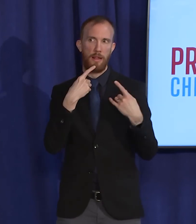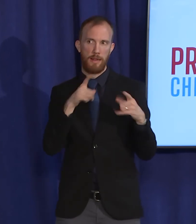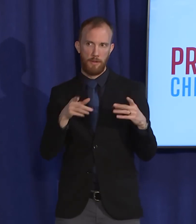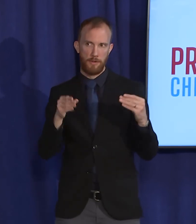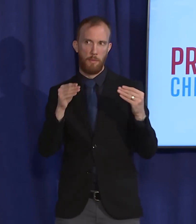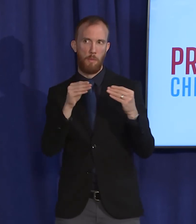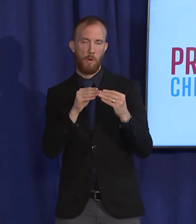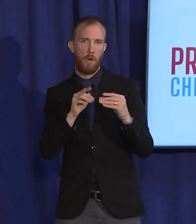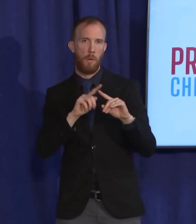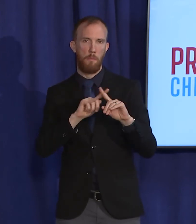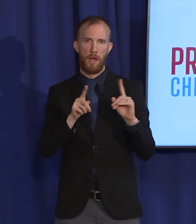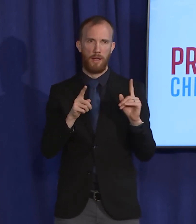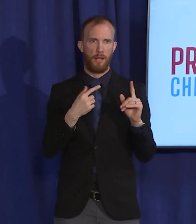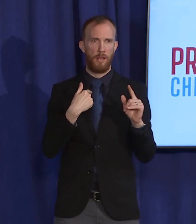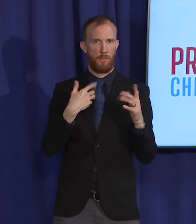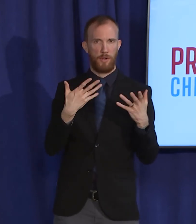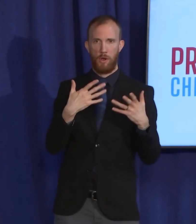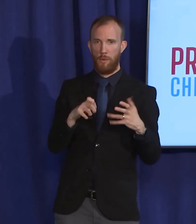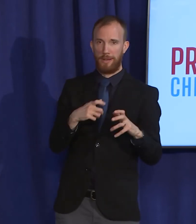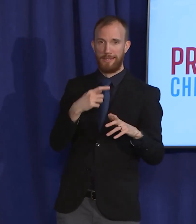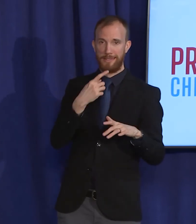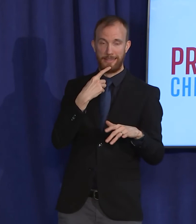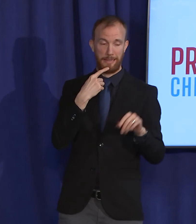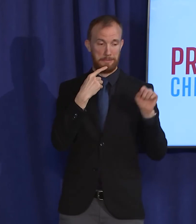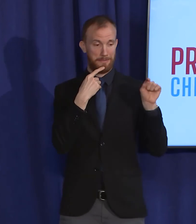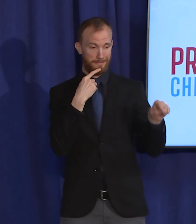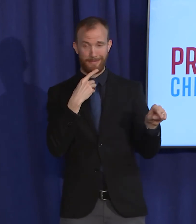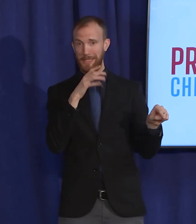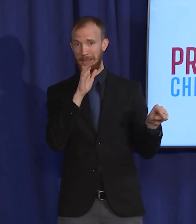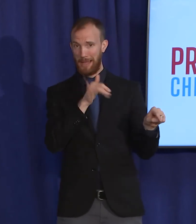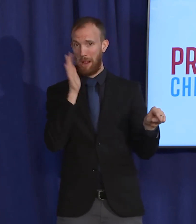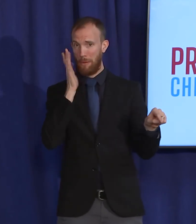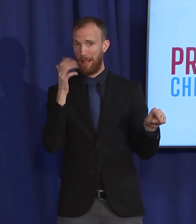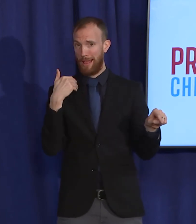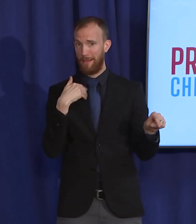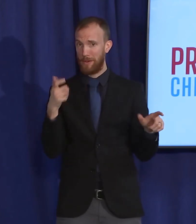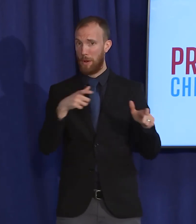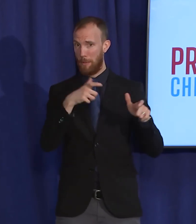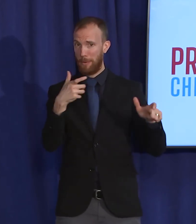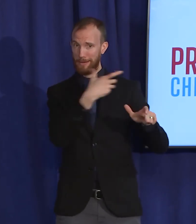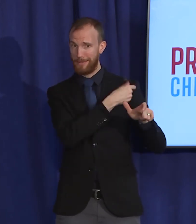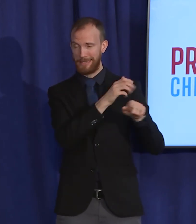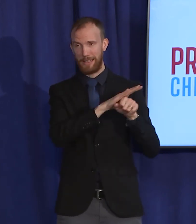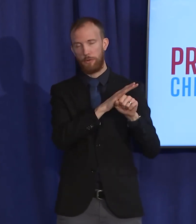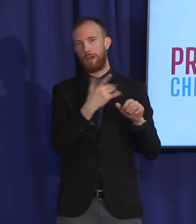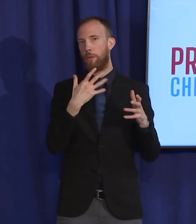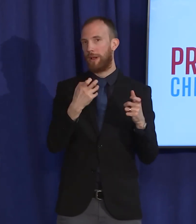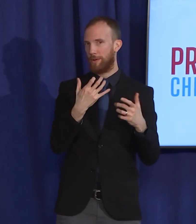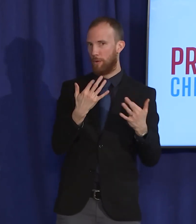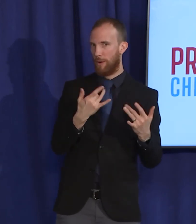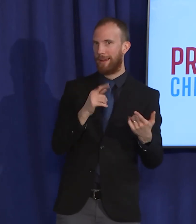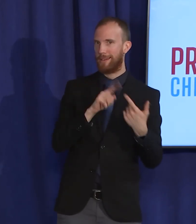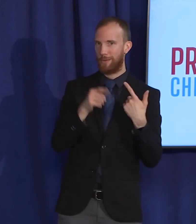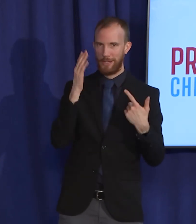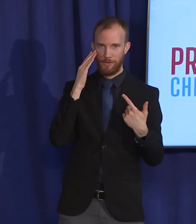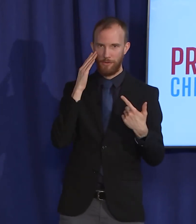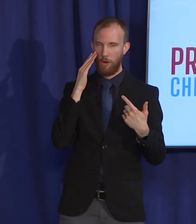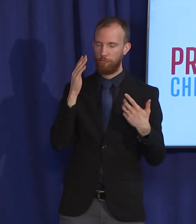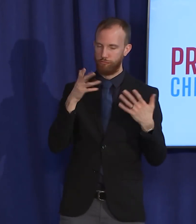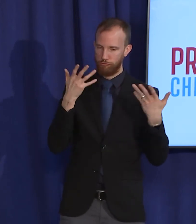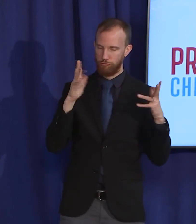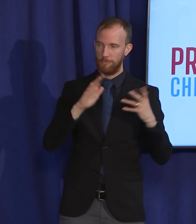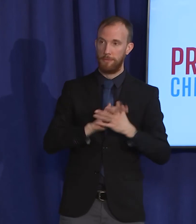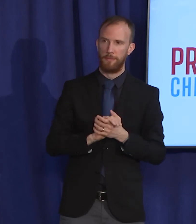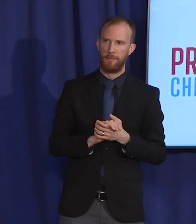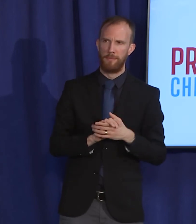formally. We never want to commit to a mass vaccination site until we know we've got the vaccine to support it. And then one other question, I'm looking at the data on